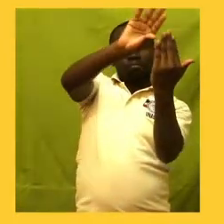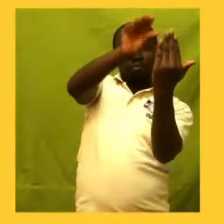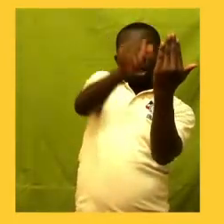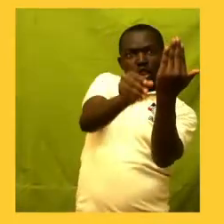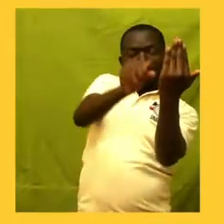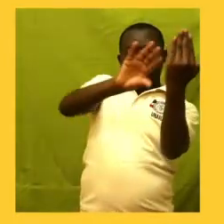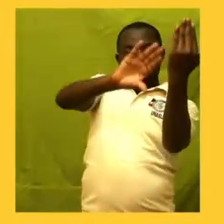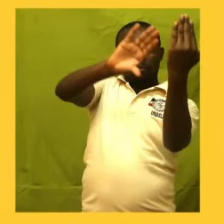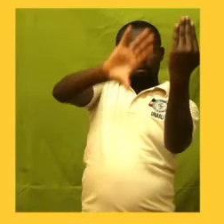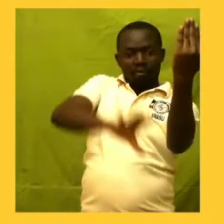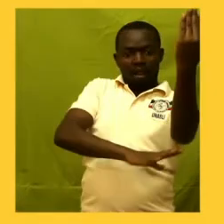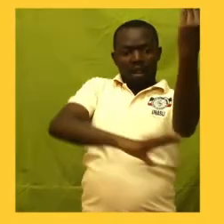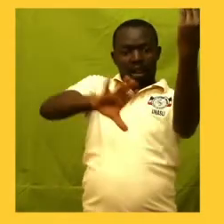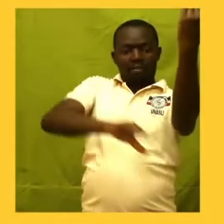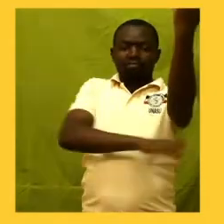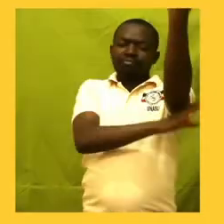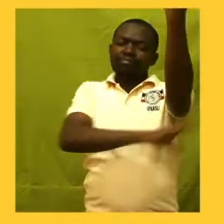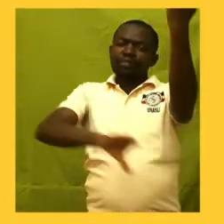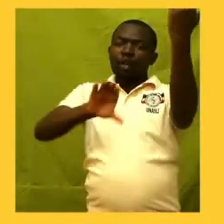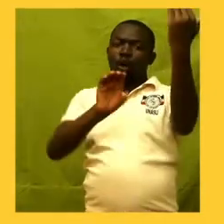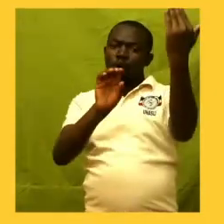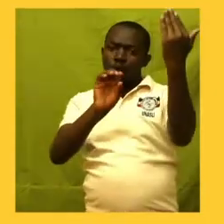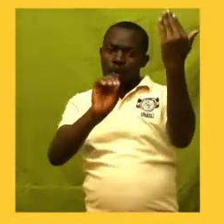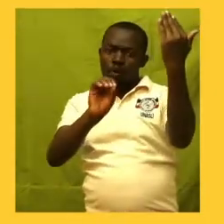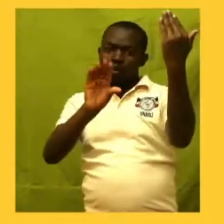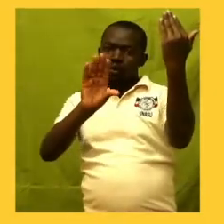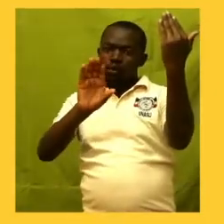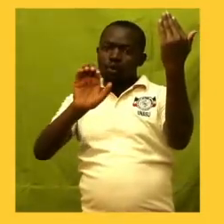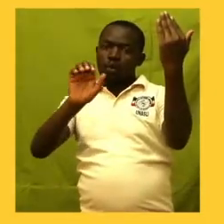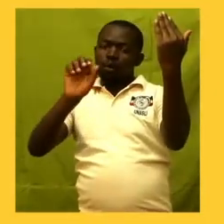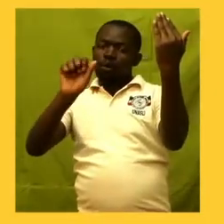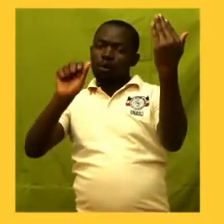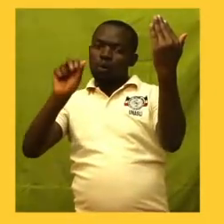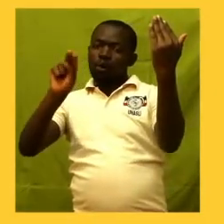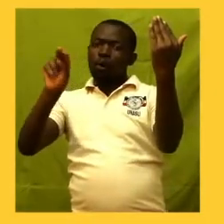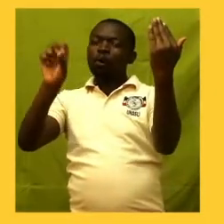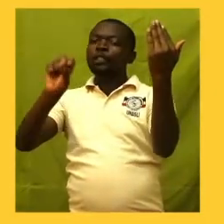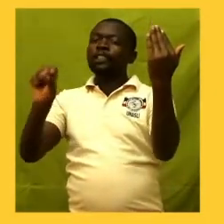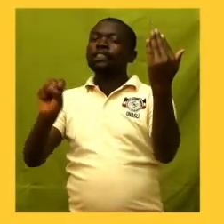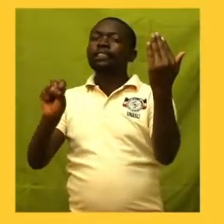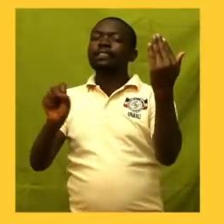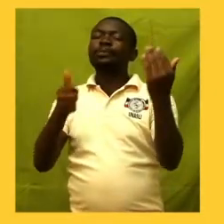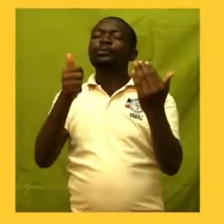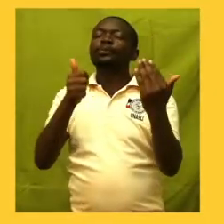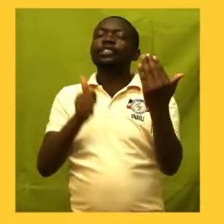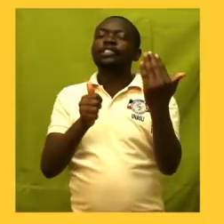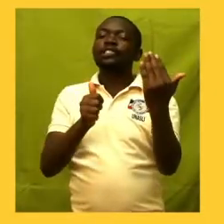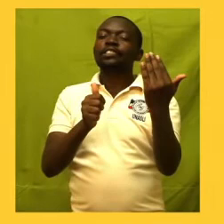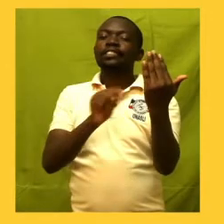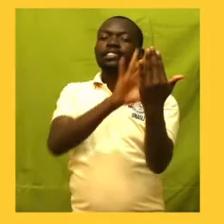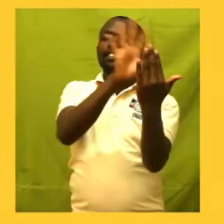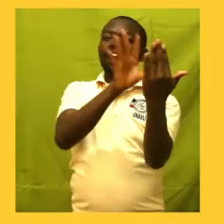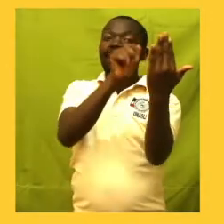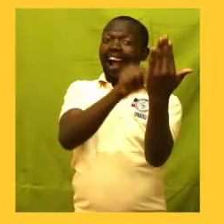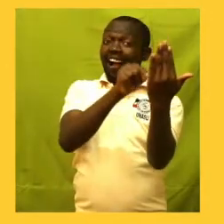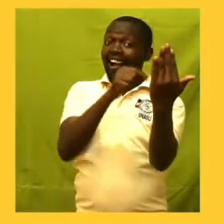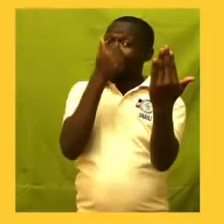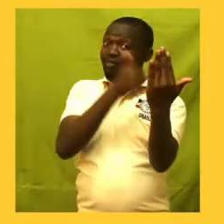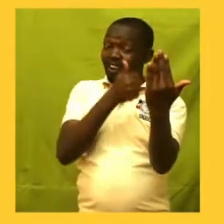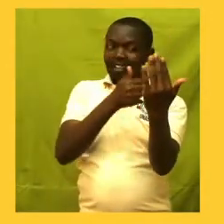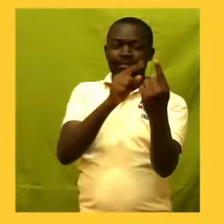coastline. So, ocean number 1, we have said the Indian Ocean.